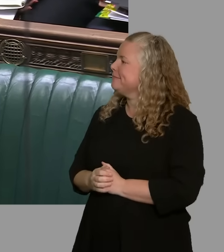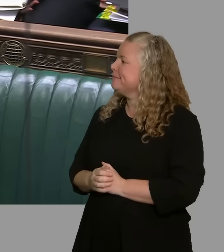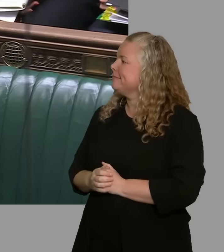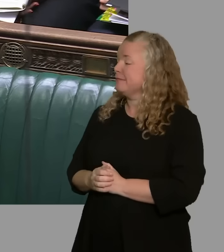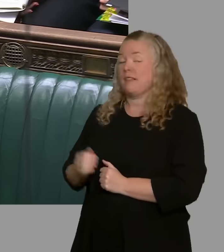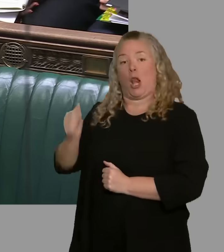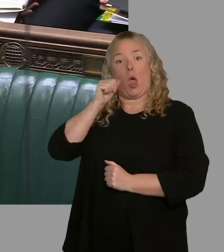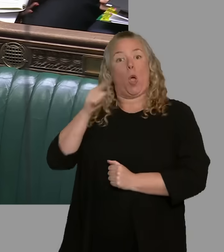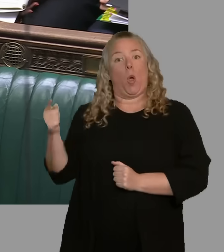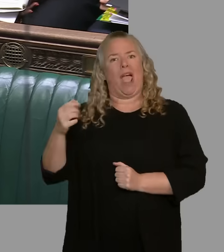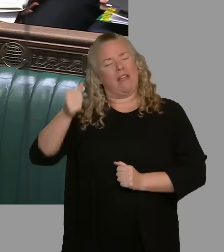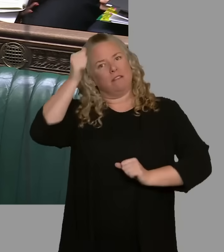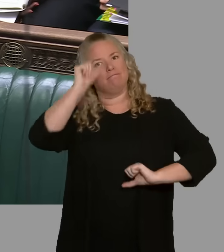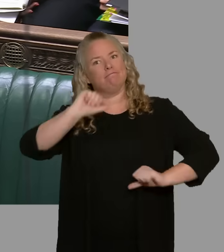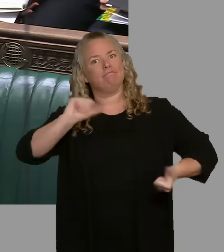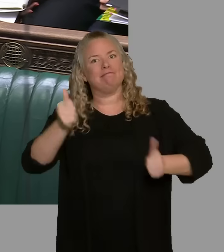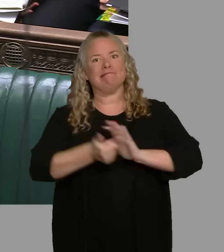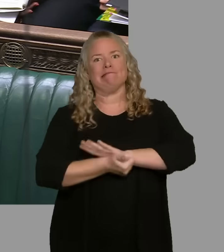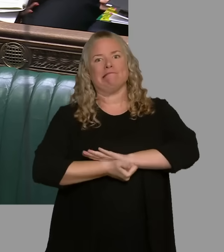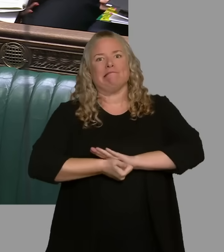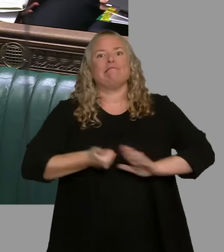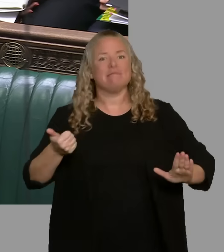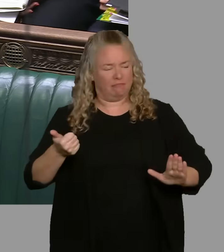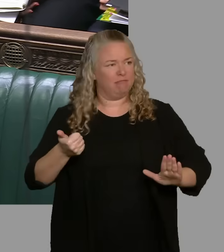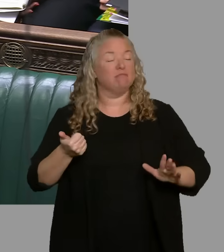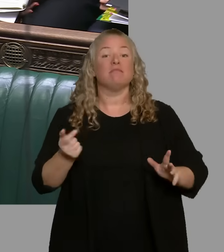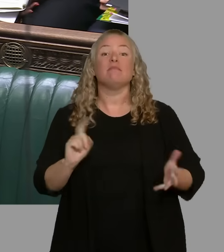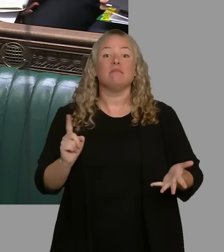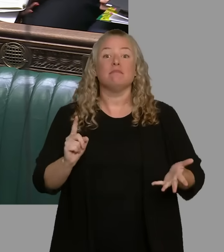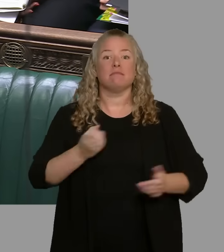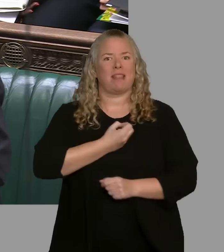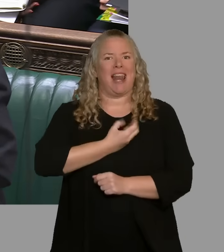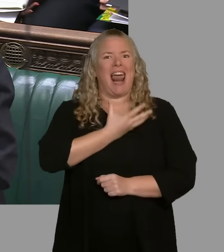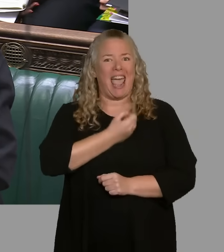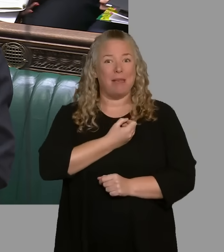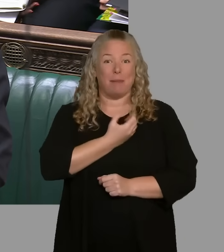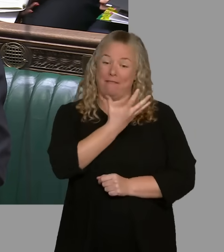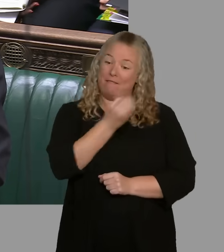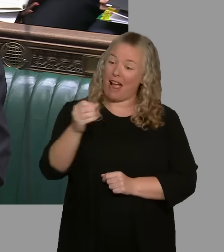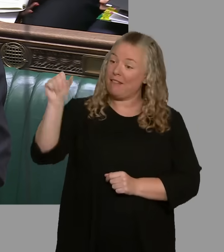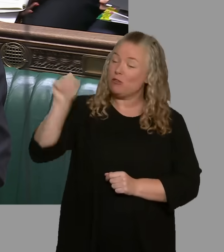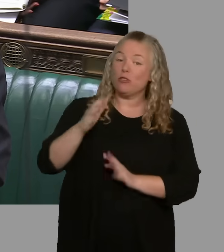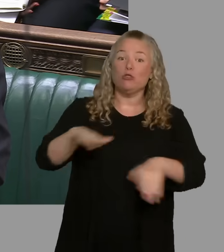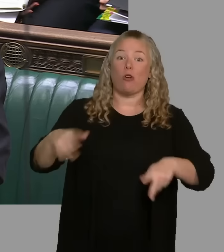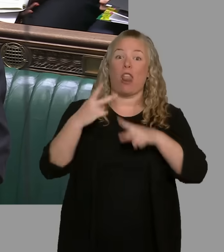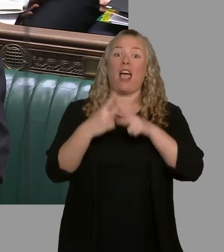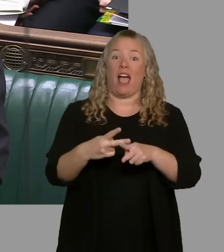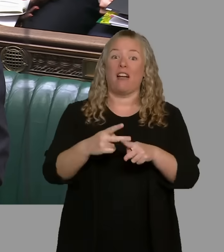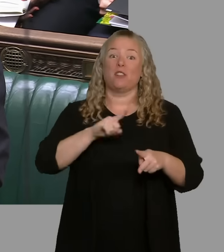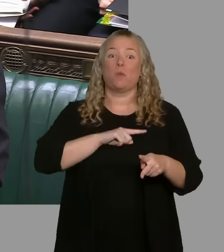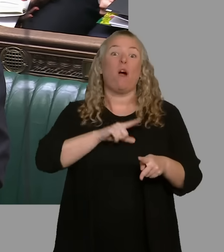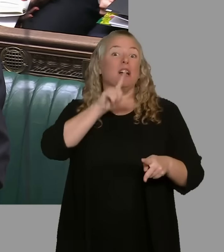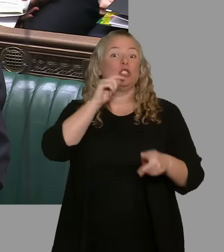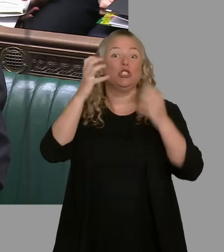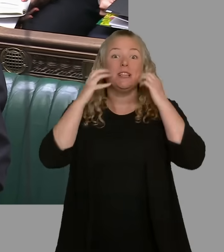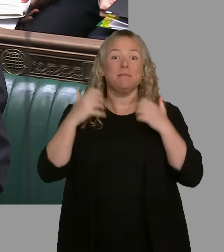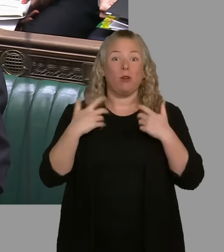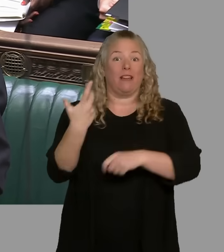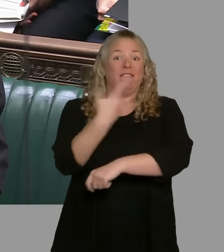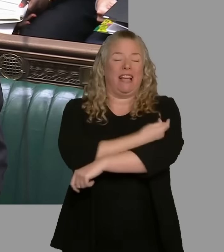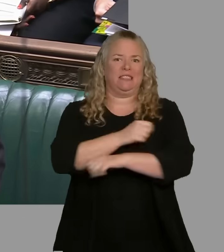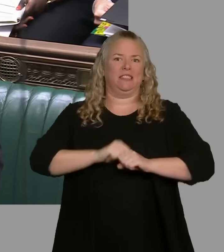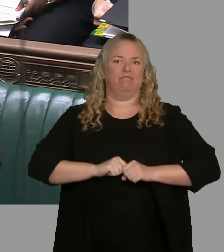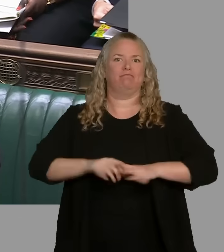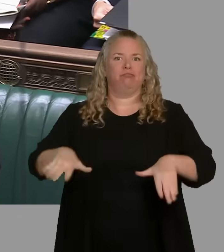contrast, the man who wrote Reform's health policy has made shocking and baseless claims that vaccines are